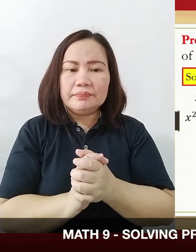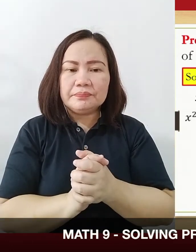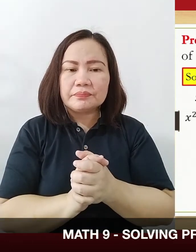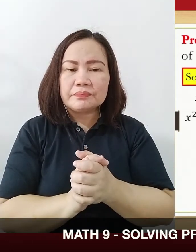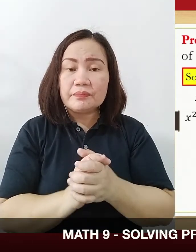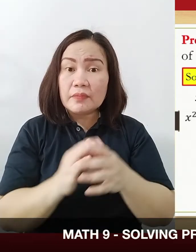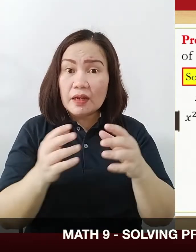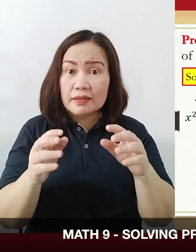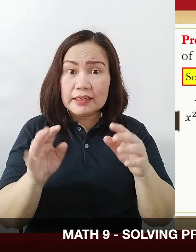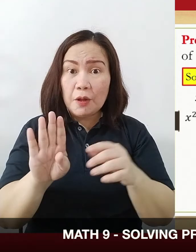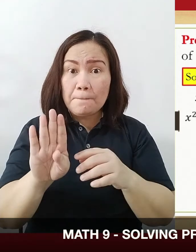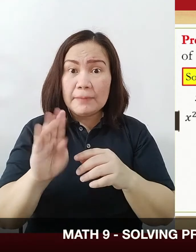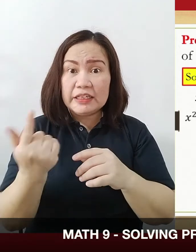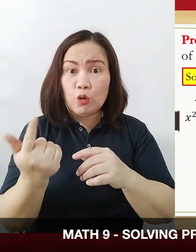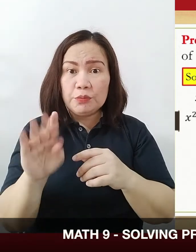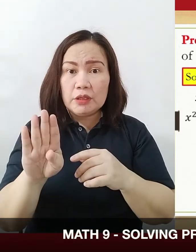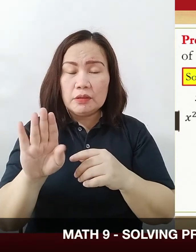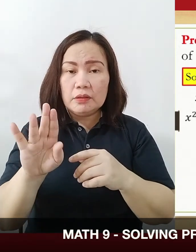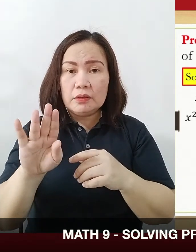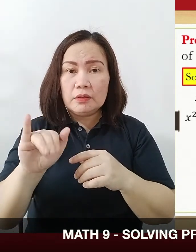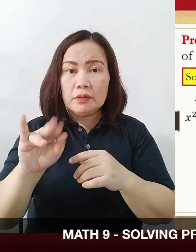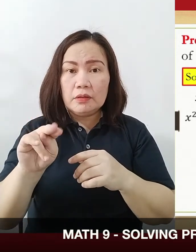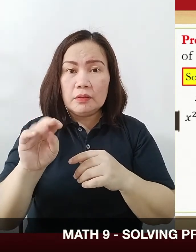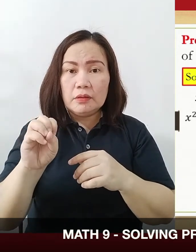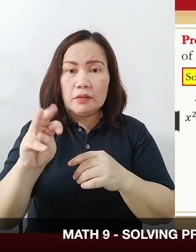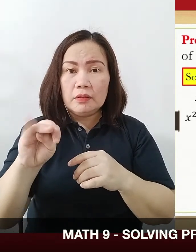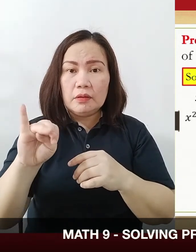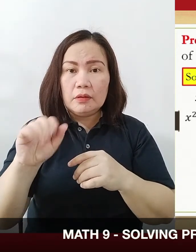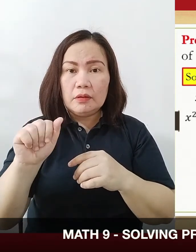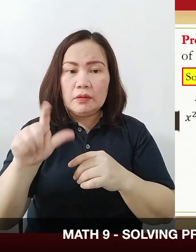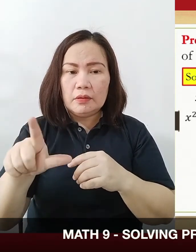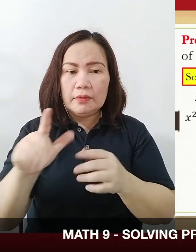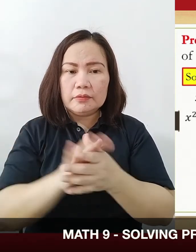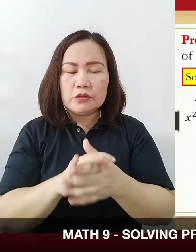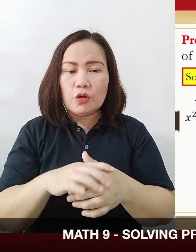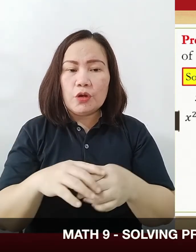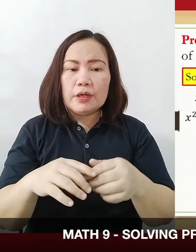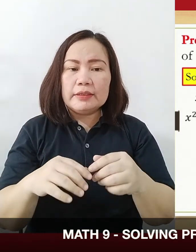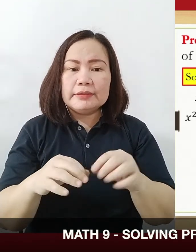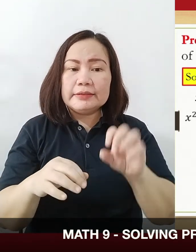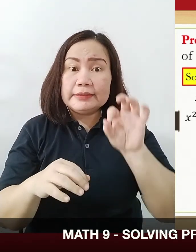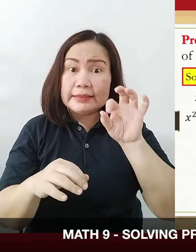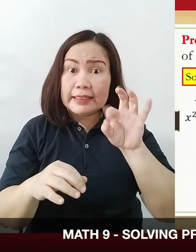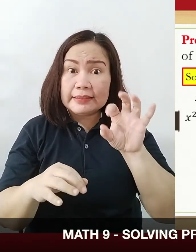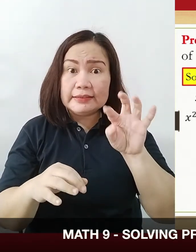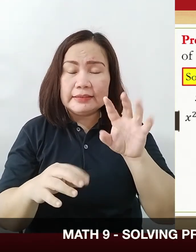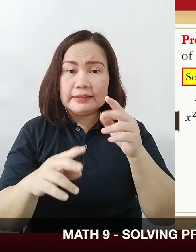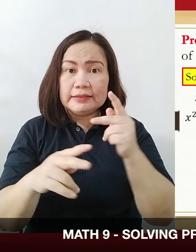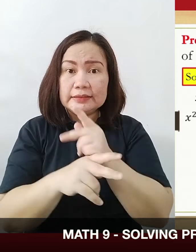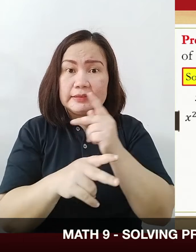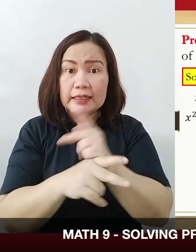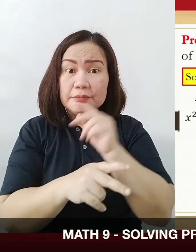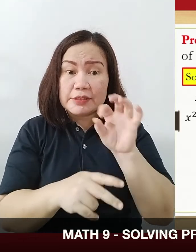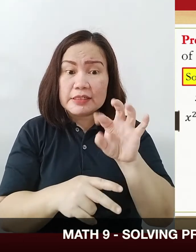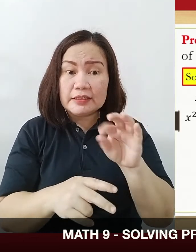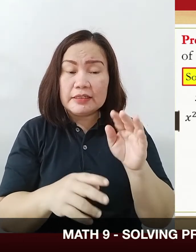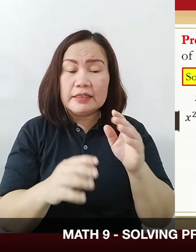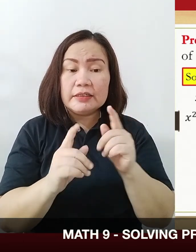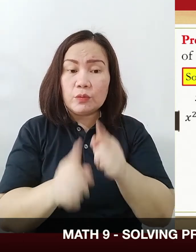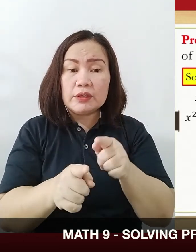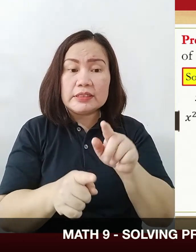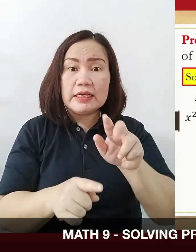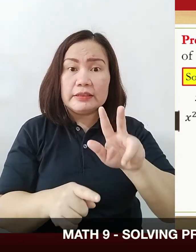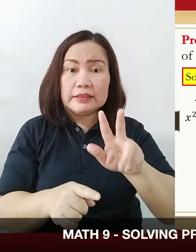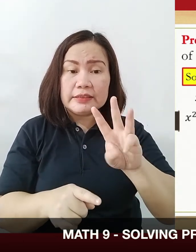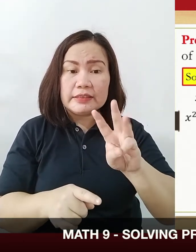of a binomial. So, let us solve. So, this will become 361 minus 38x plus